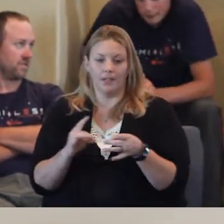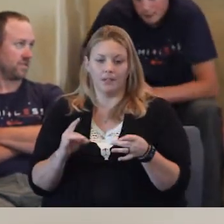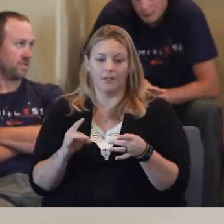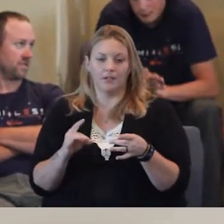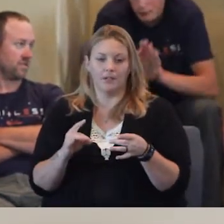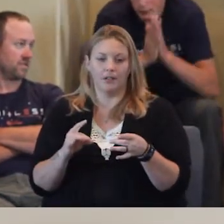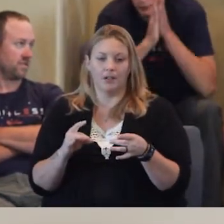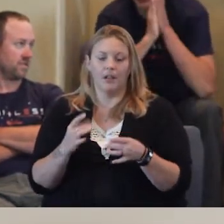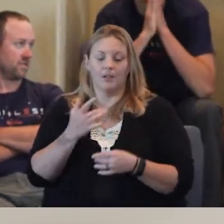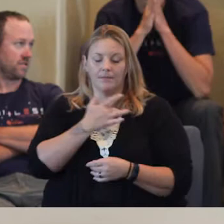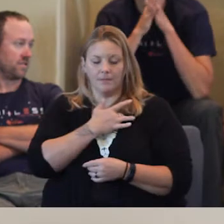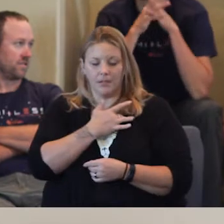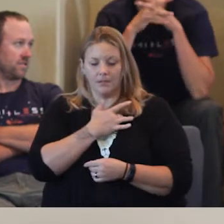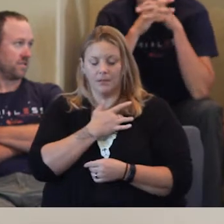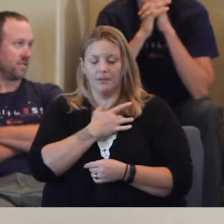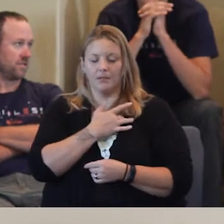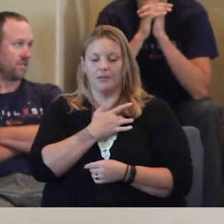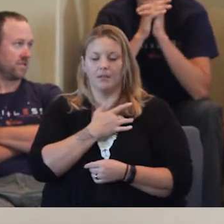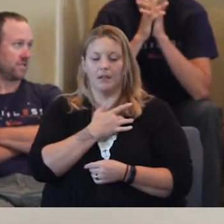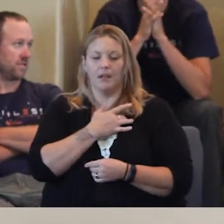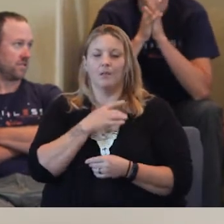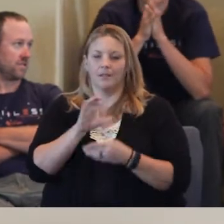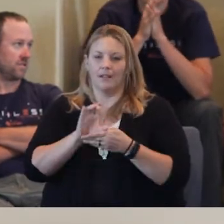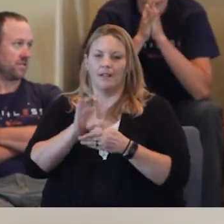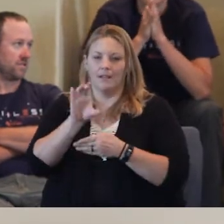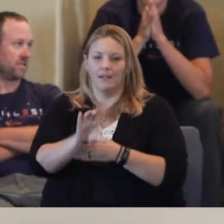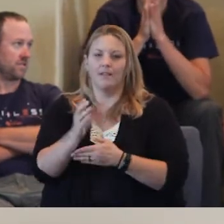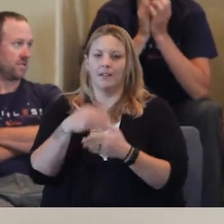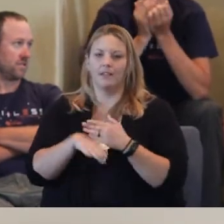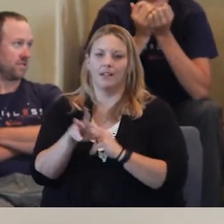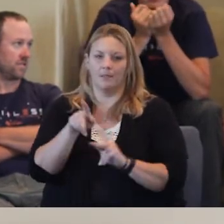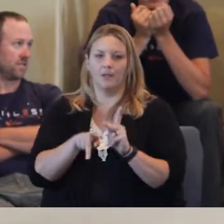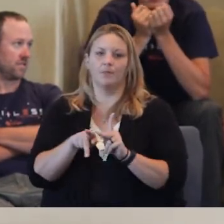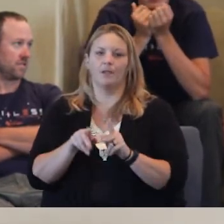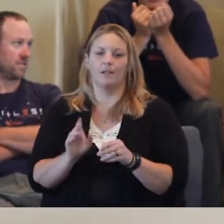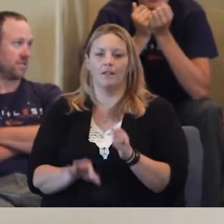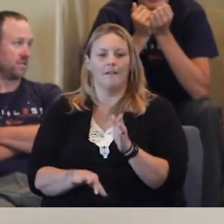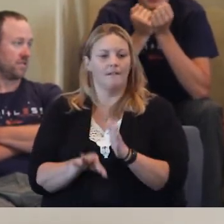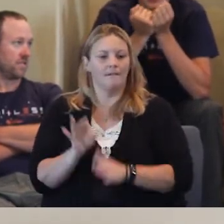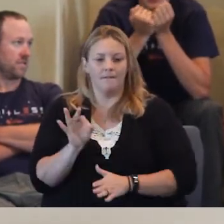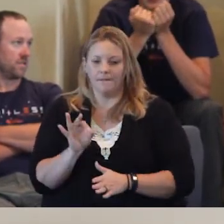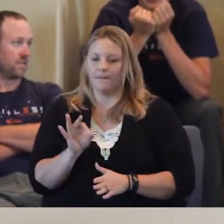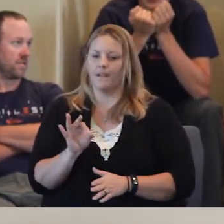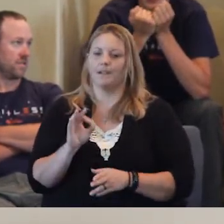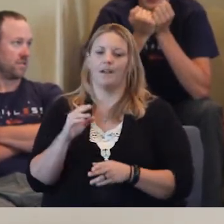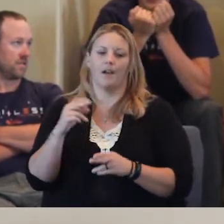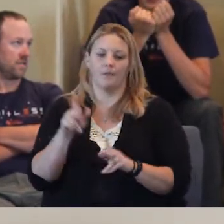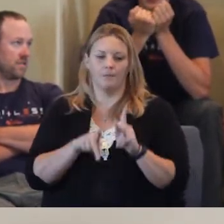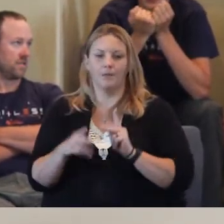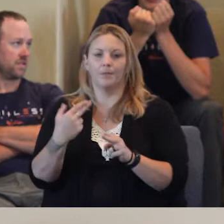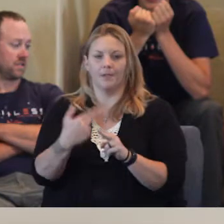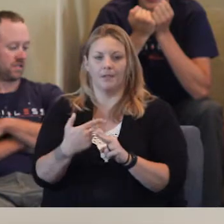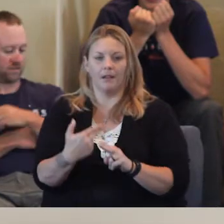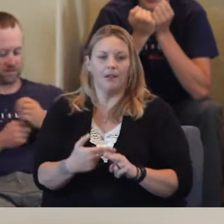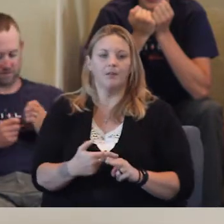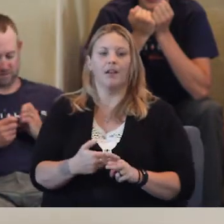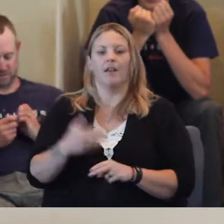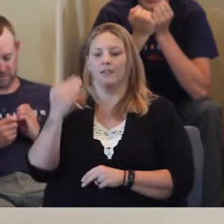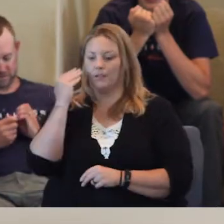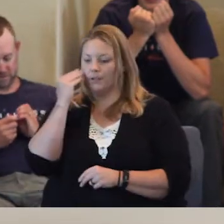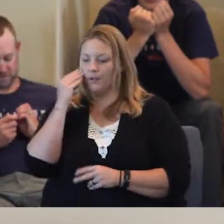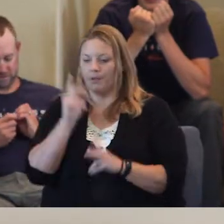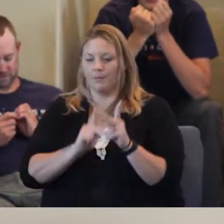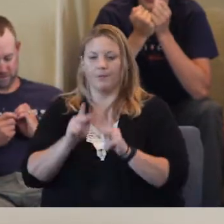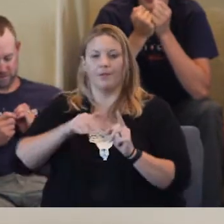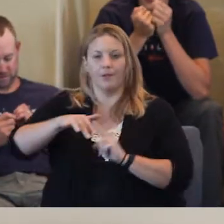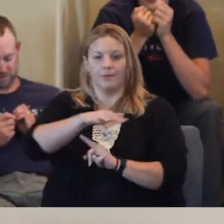would like, the message that I touched my heart this week was invest in people. Find out people's names and really